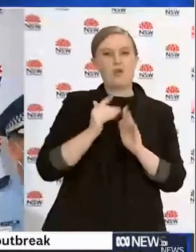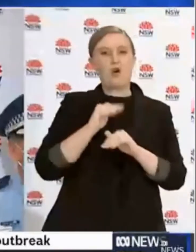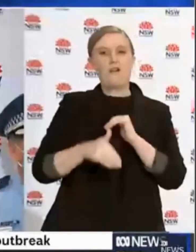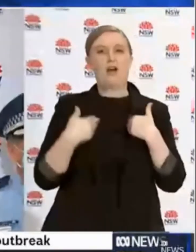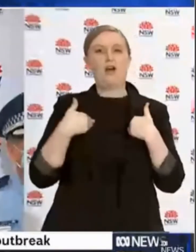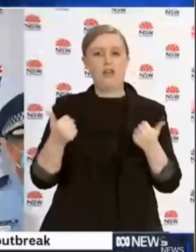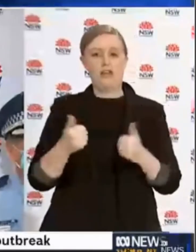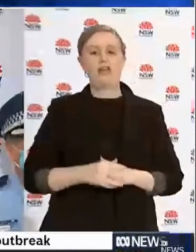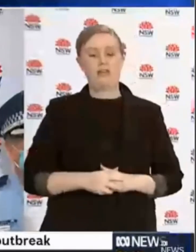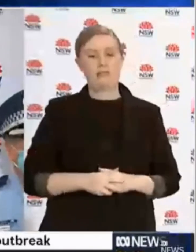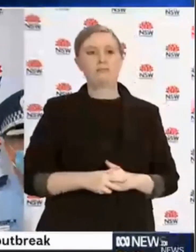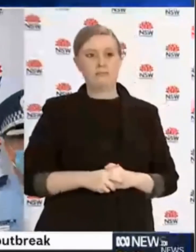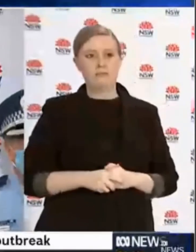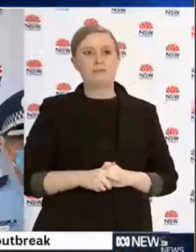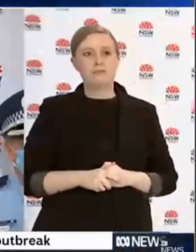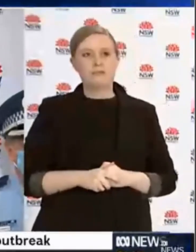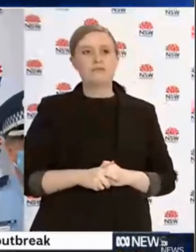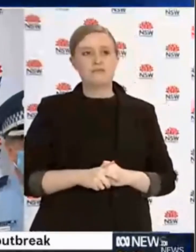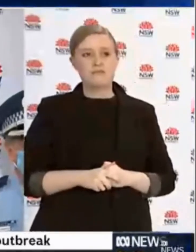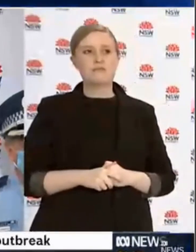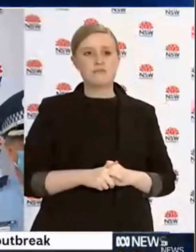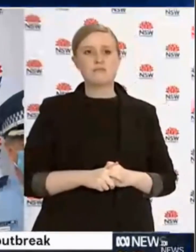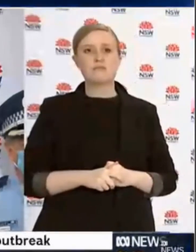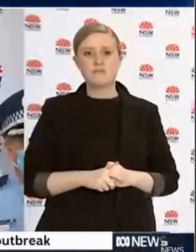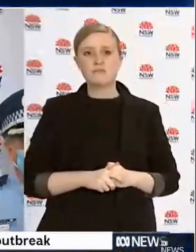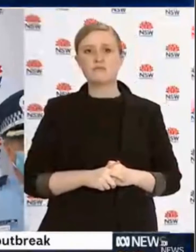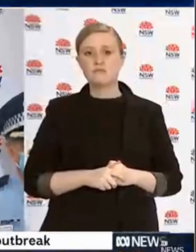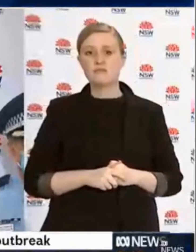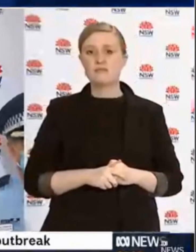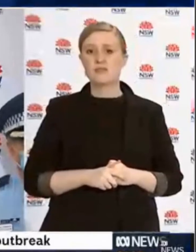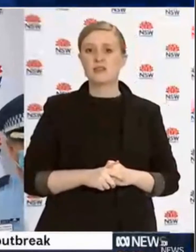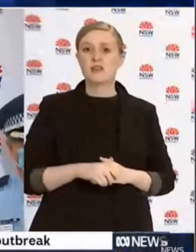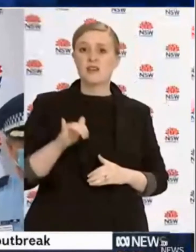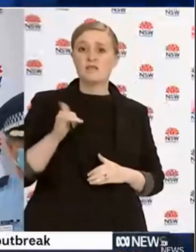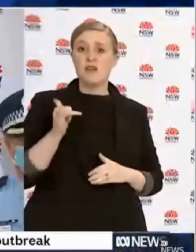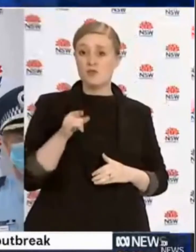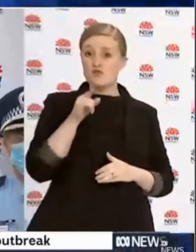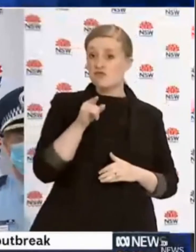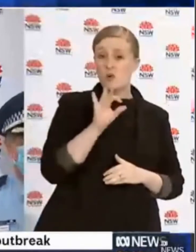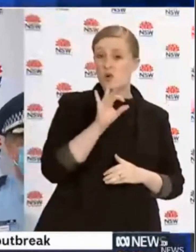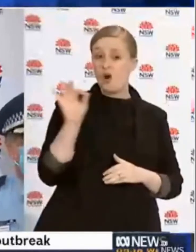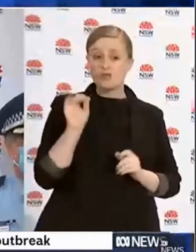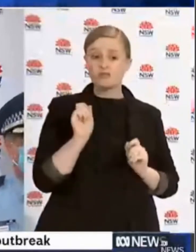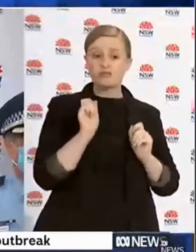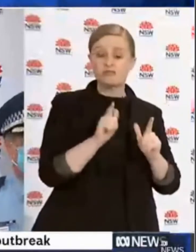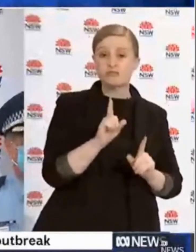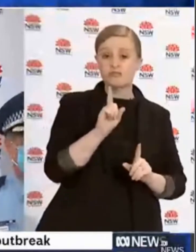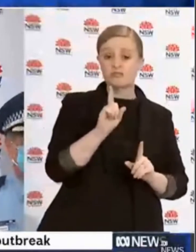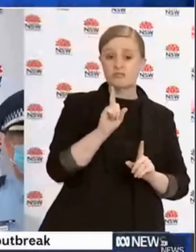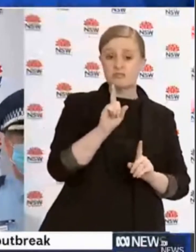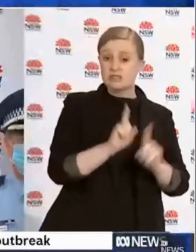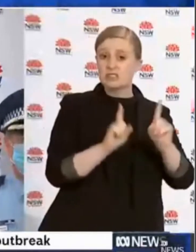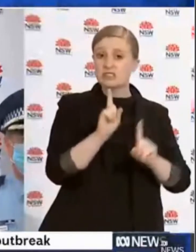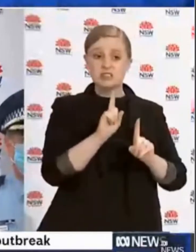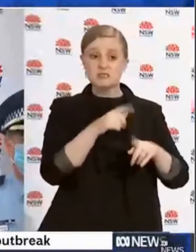people who may not have been subject to any of those actions, but may have been as well. If the police, whatever action the police take, our health action